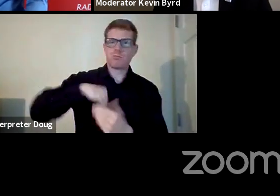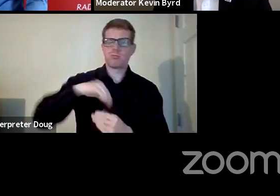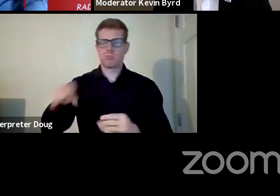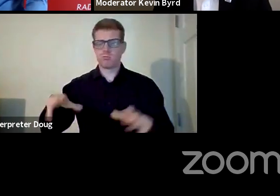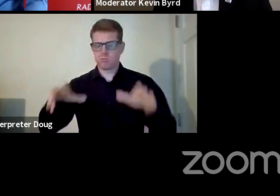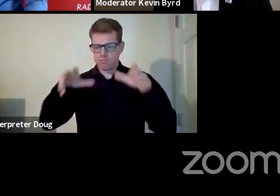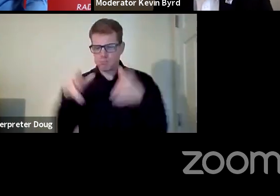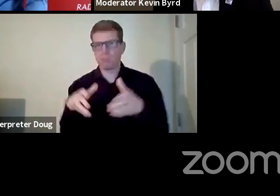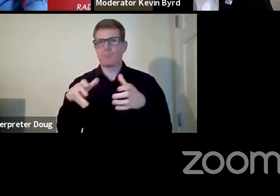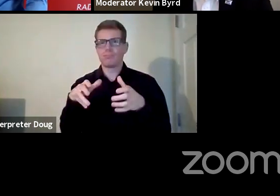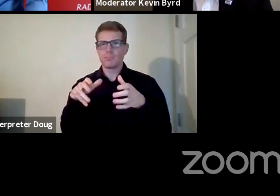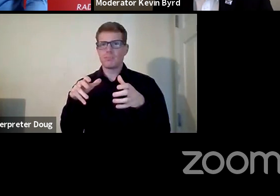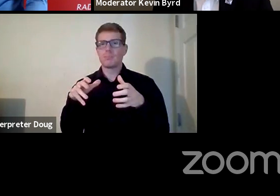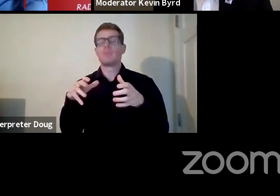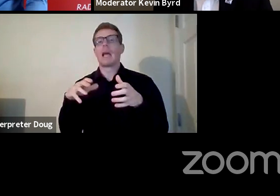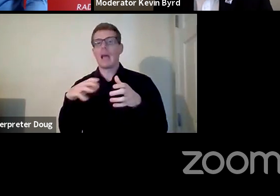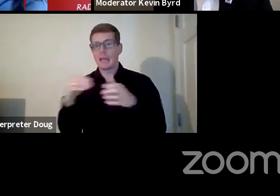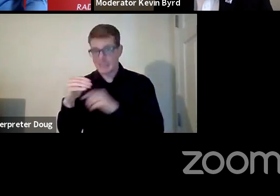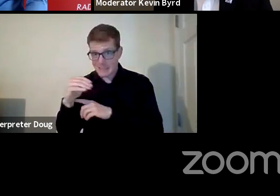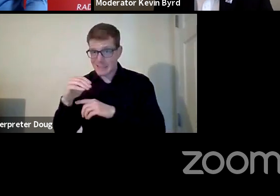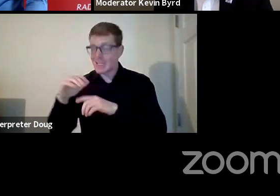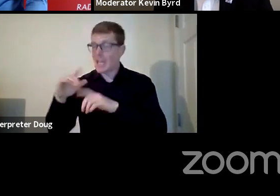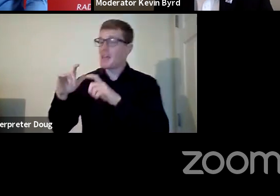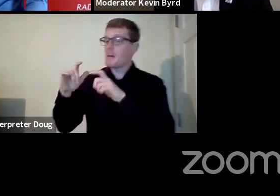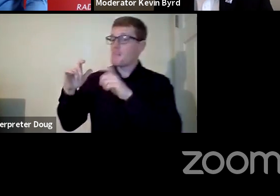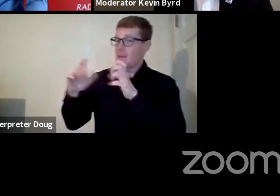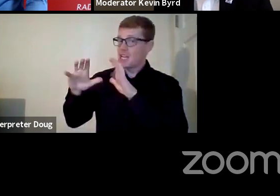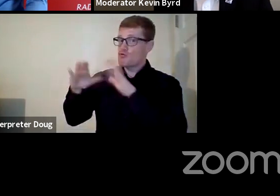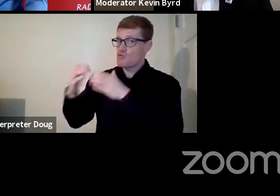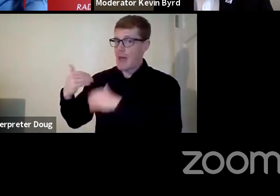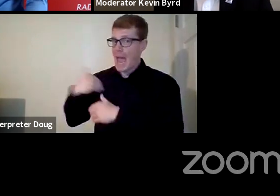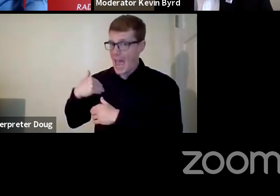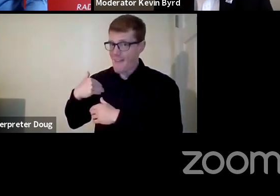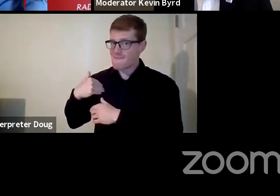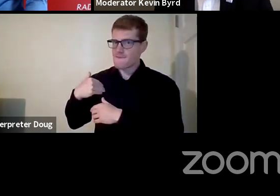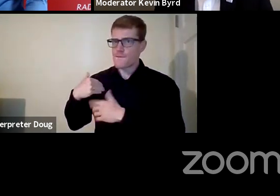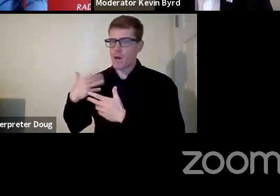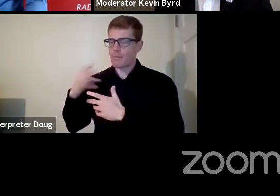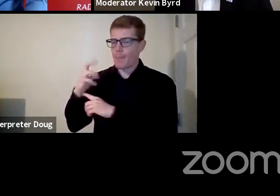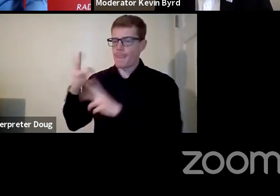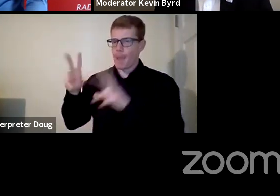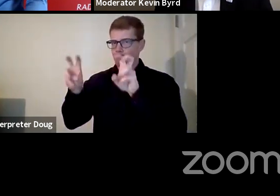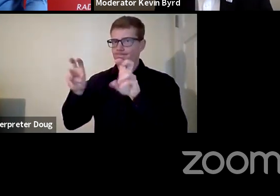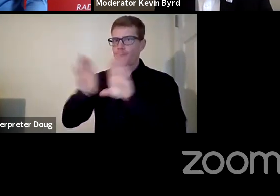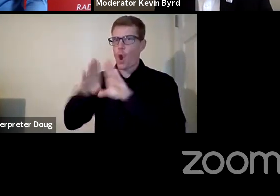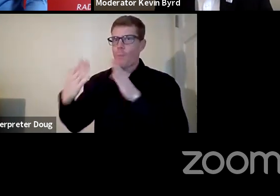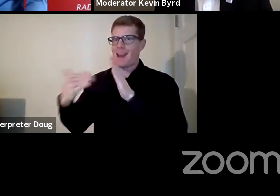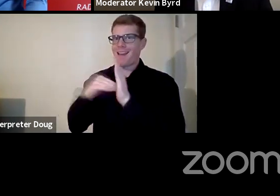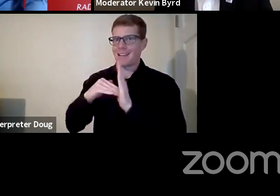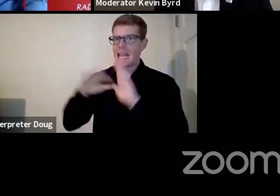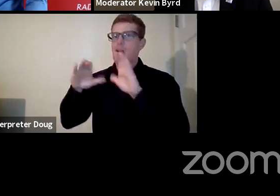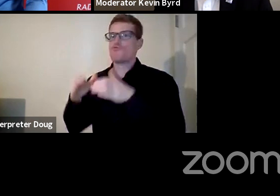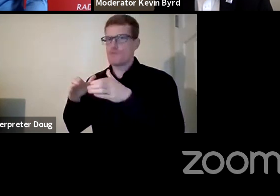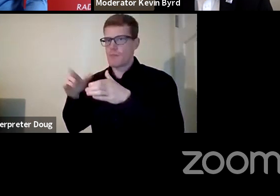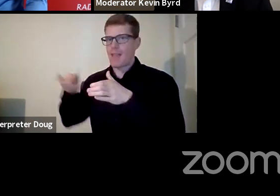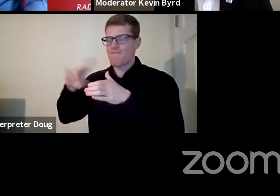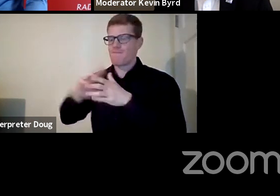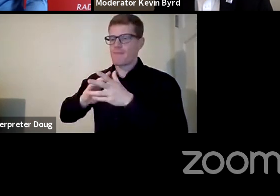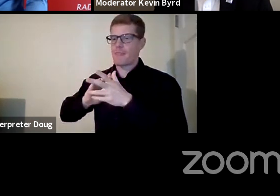our reopening work group, met yesterday to finalize some of the points that we've